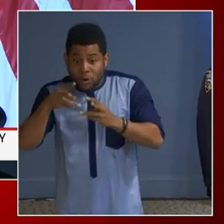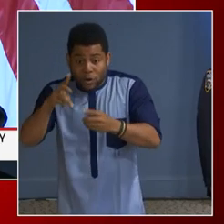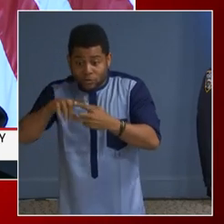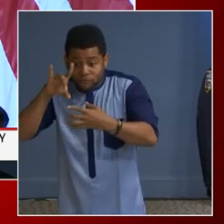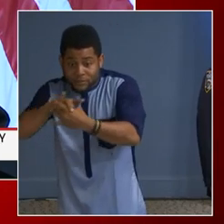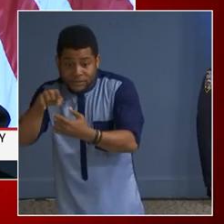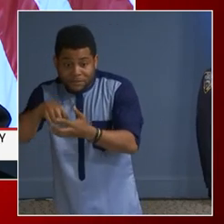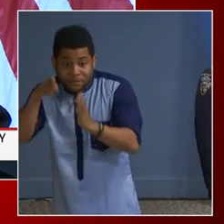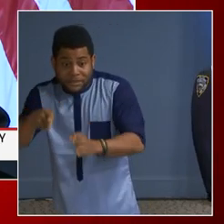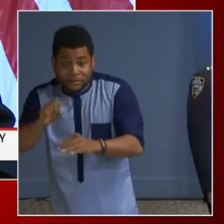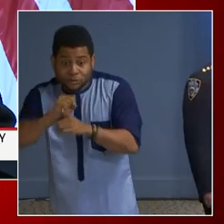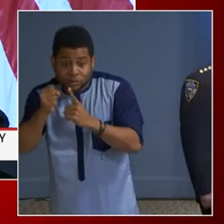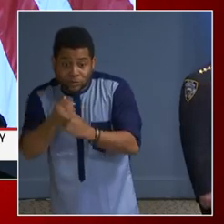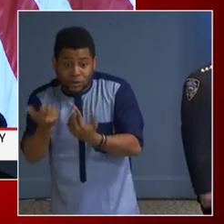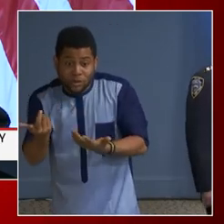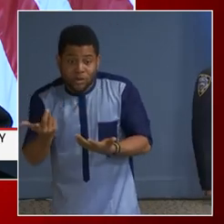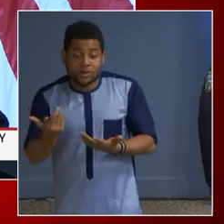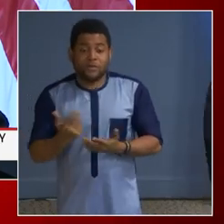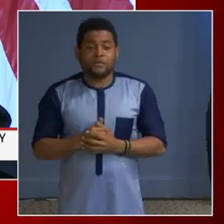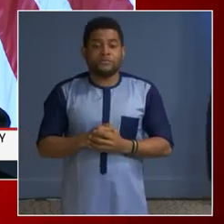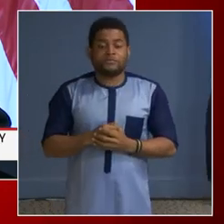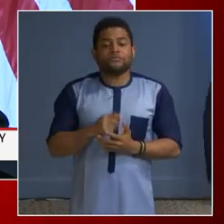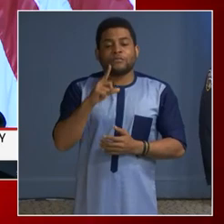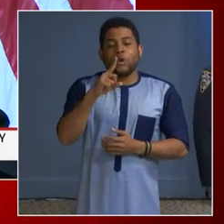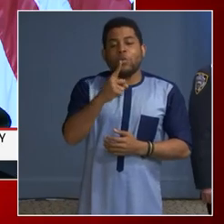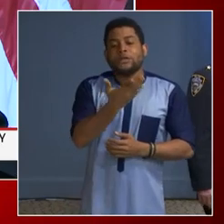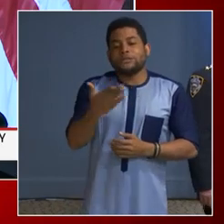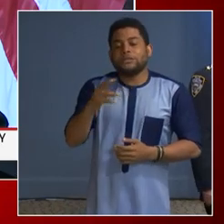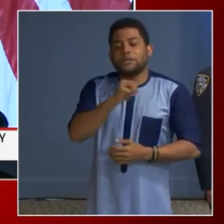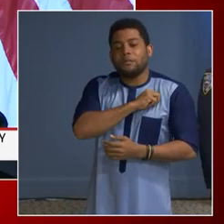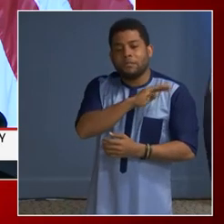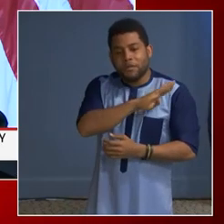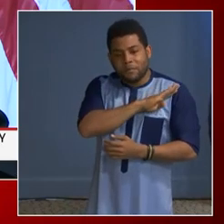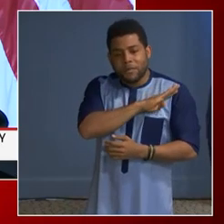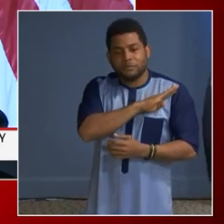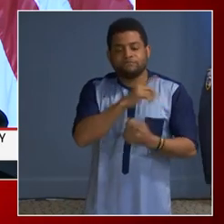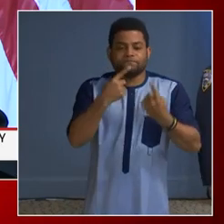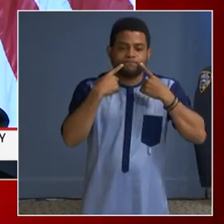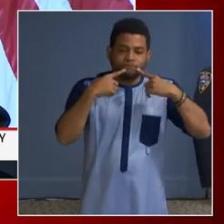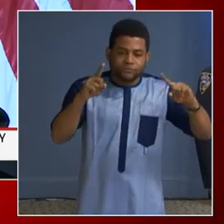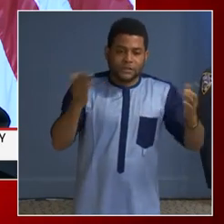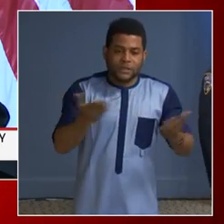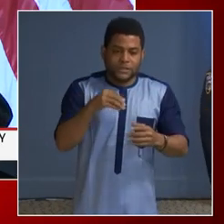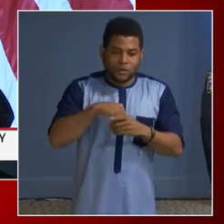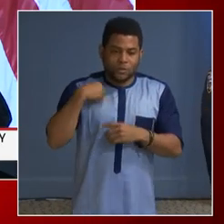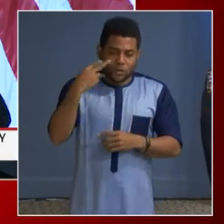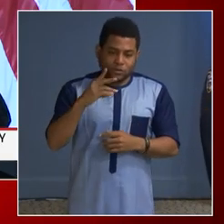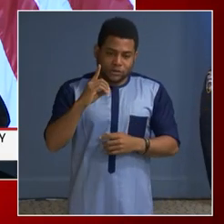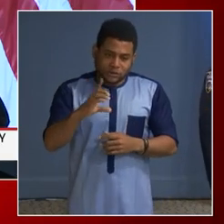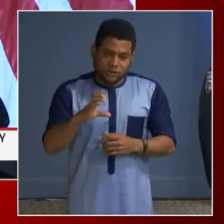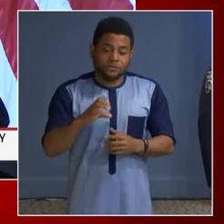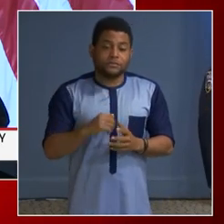So, one of the things that the mayor certainly pushes here in Washington, D.C. is taking